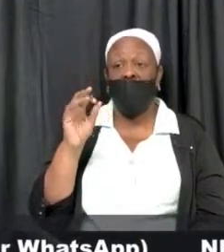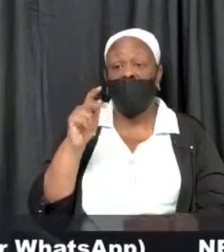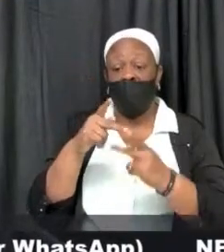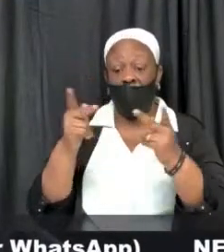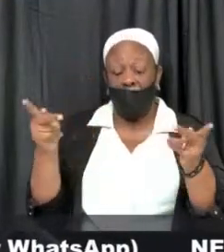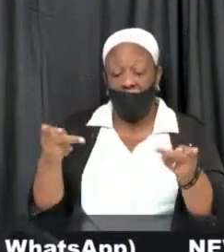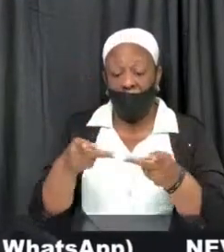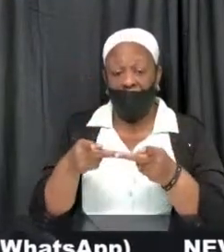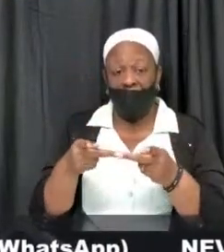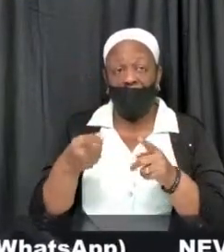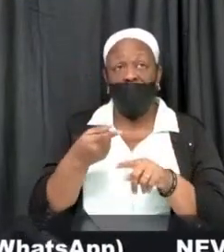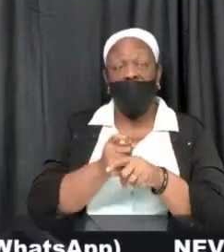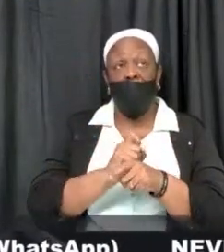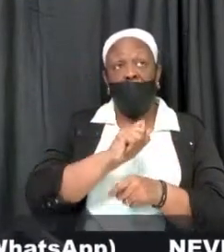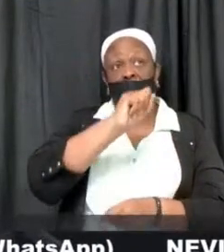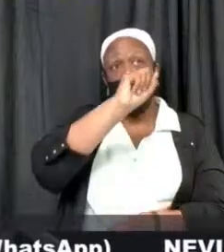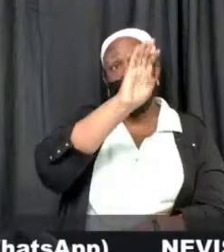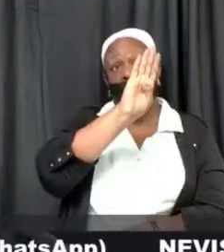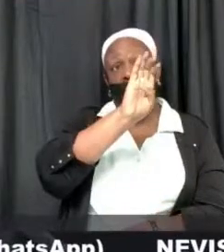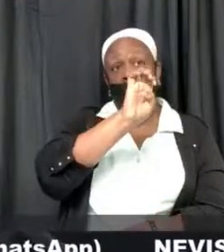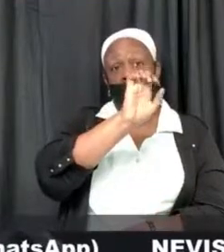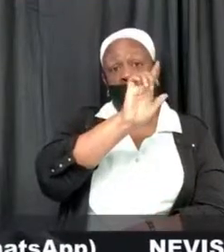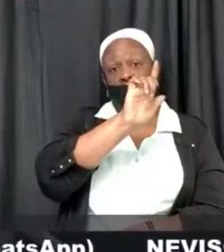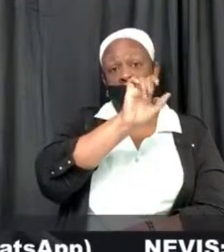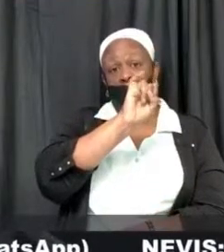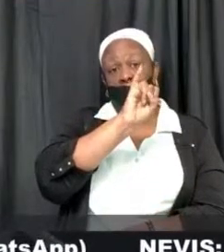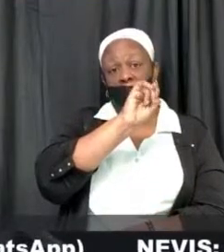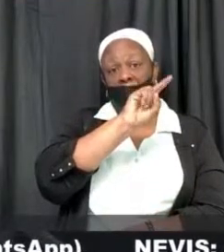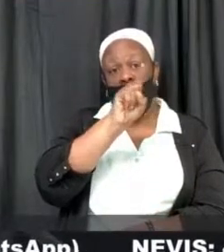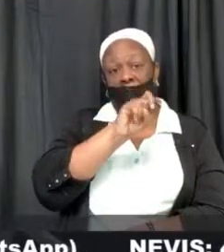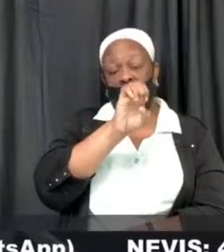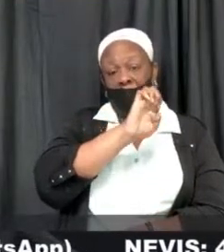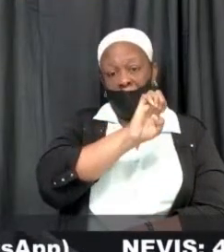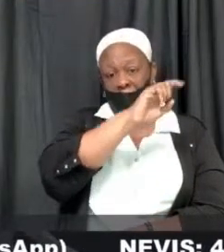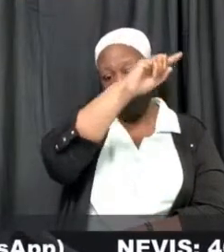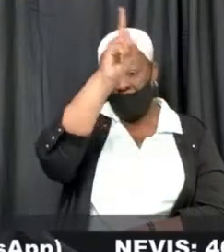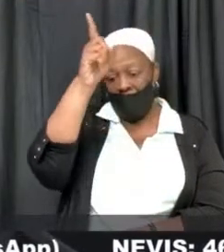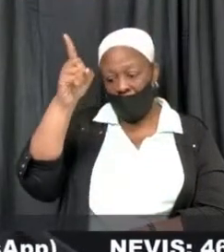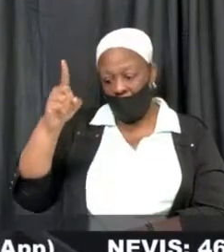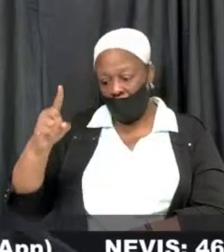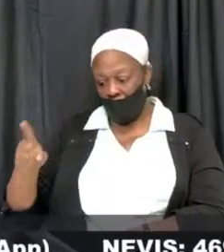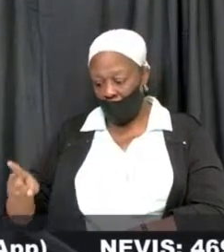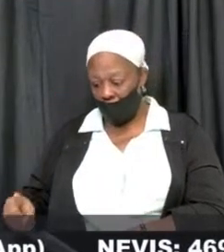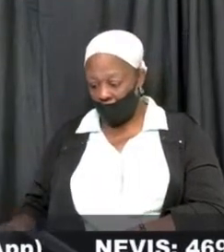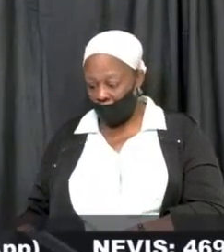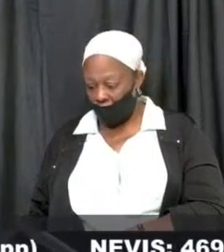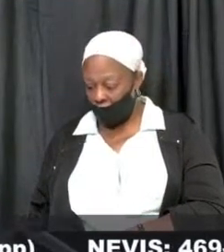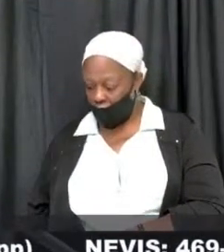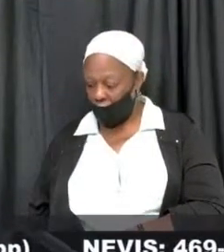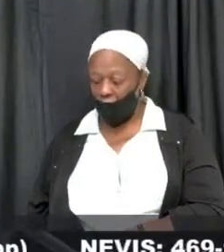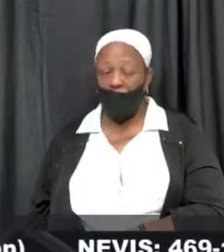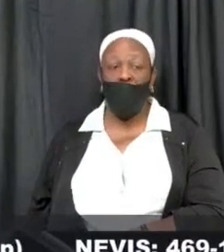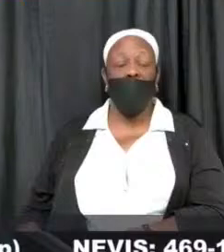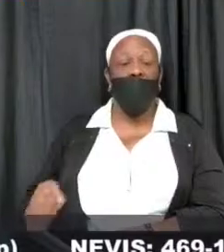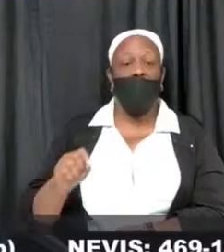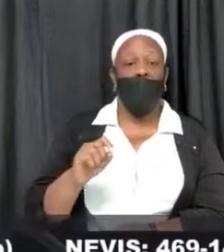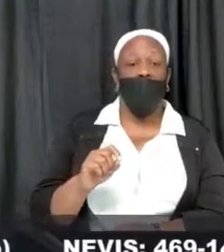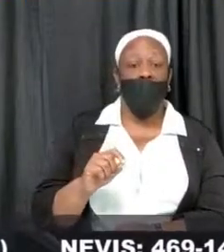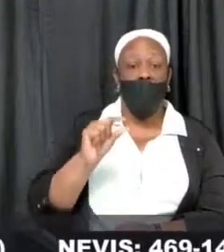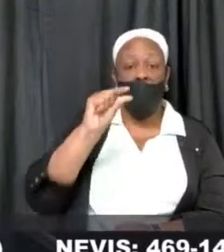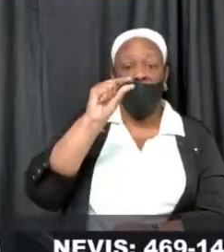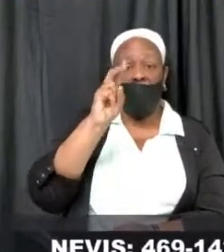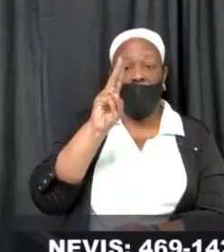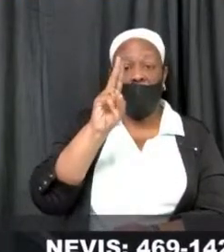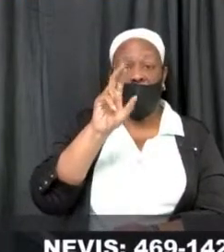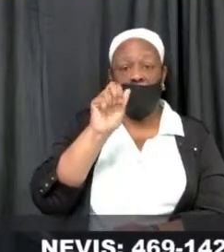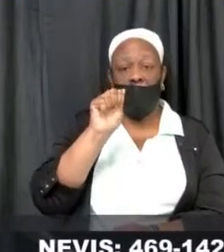Bahamas, Jamaica, all the way down to Suriname, can utilize to send relief supplies to St. Vincent and the Grenadines.